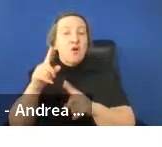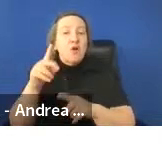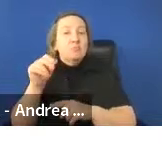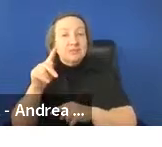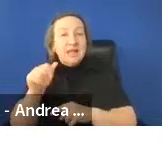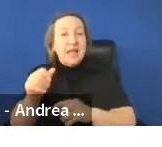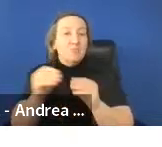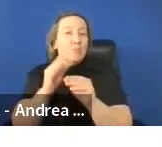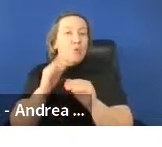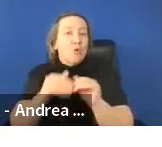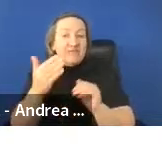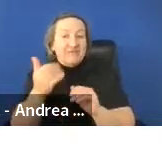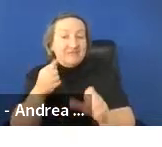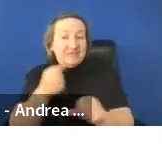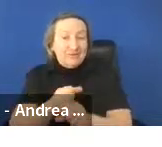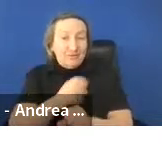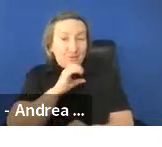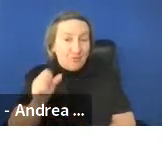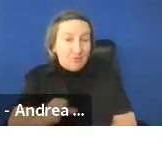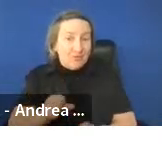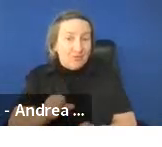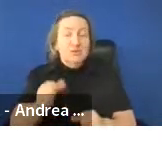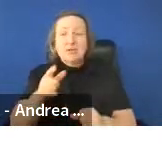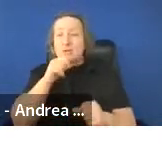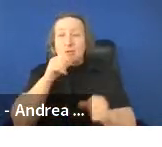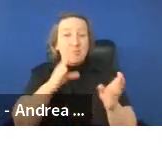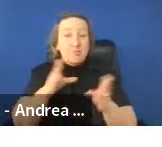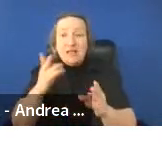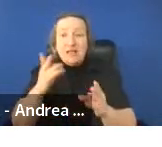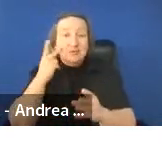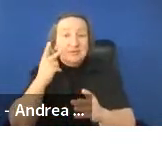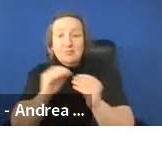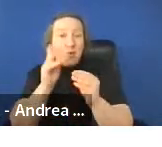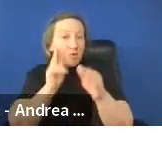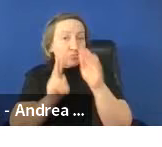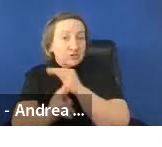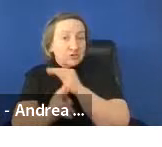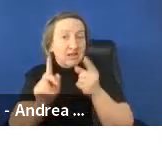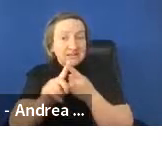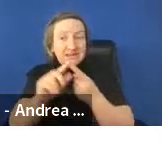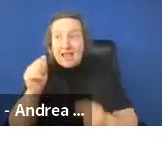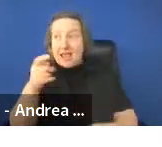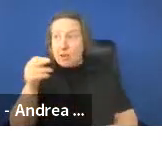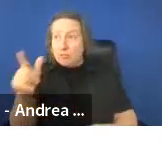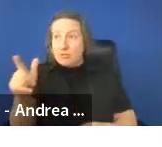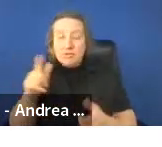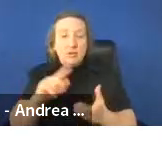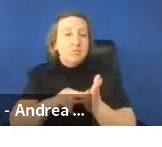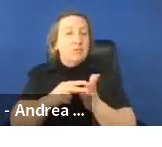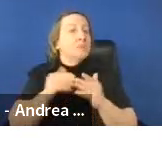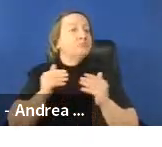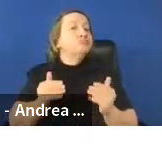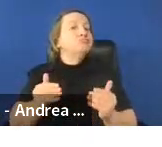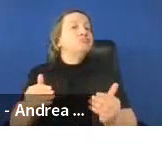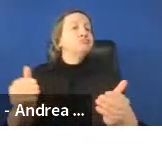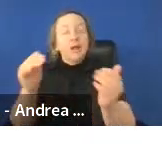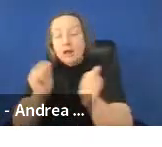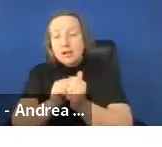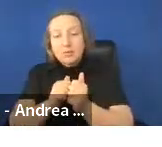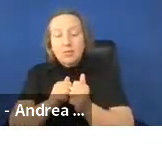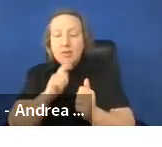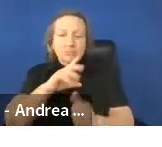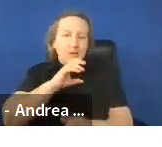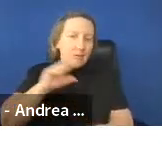than 15 years old. And you don't plan to see any projections until April. So essentially, they're moving forward in this project with extremely